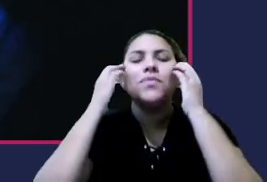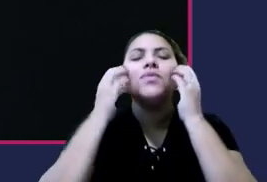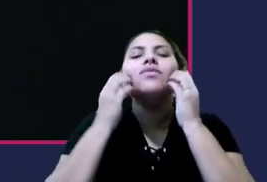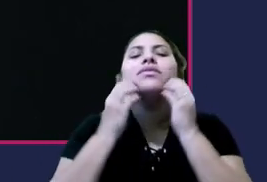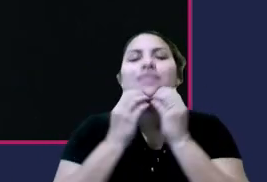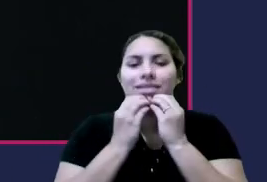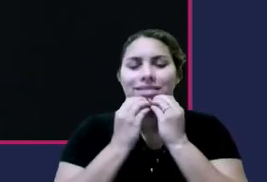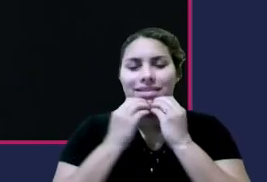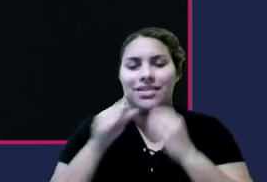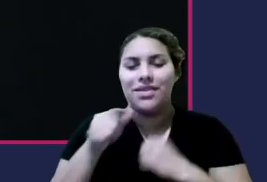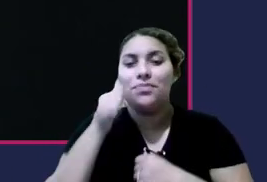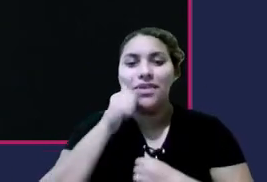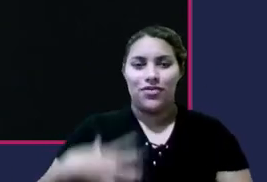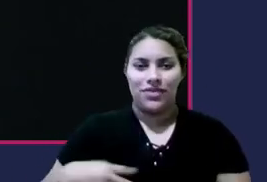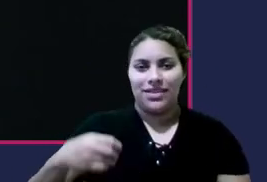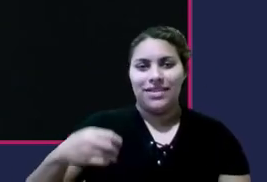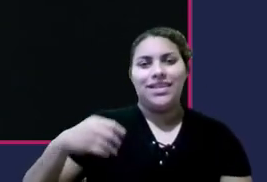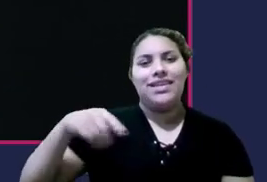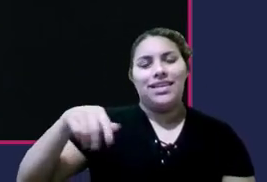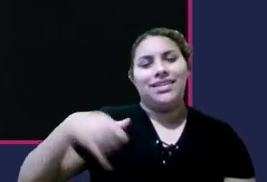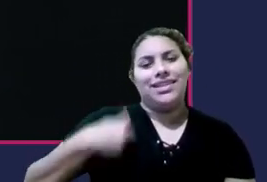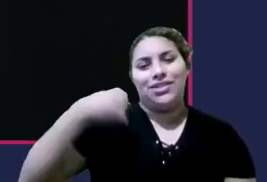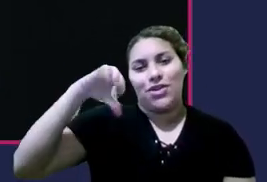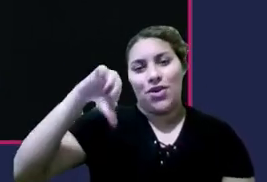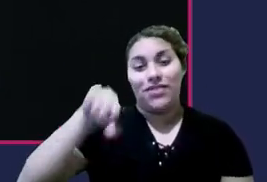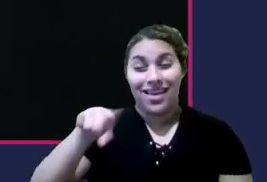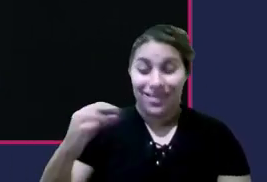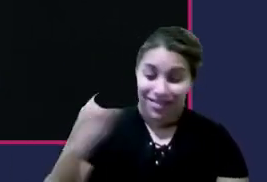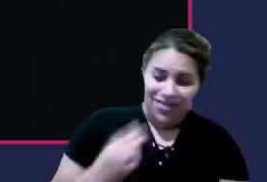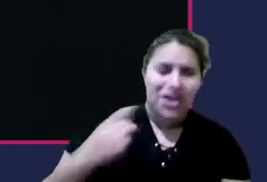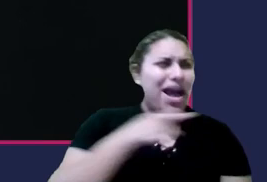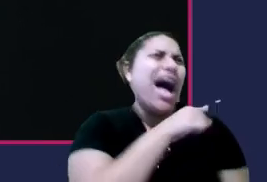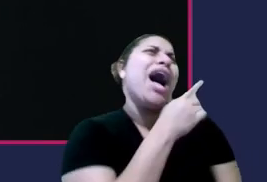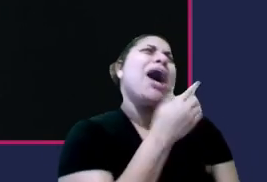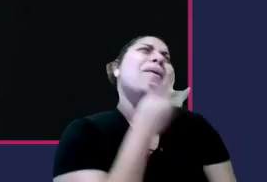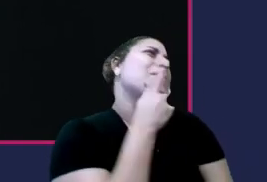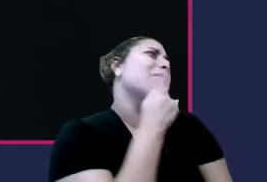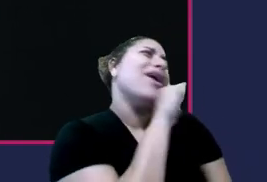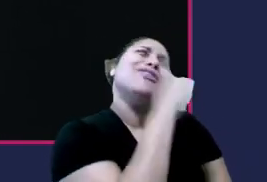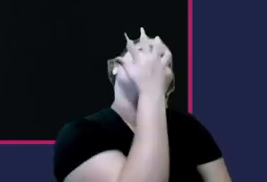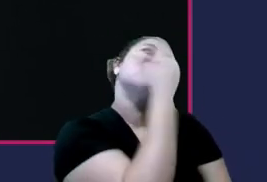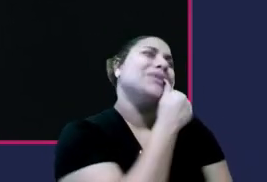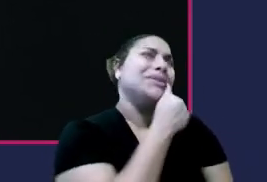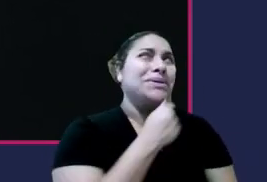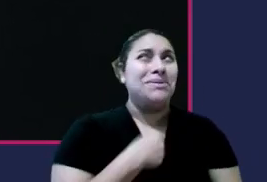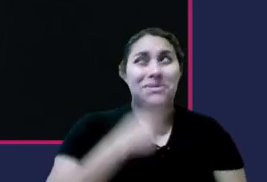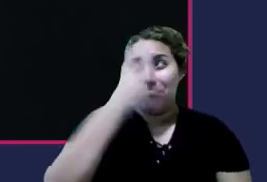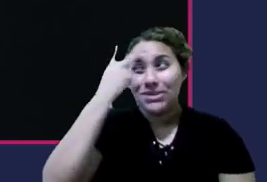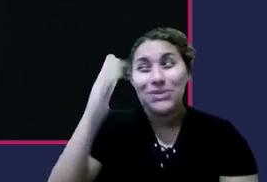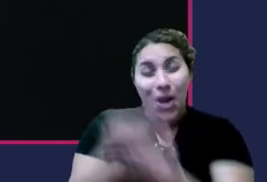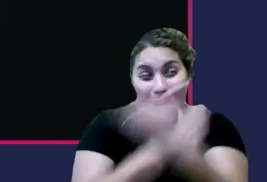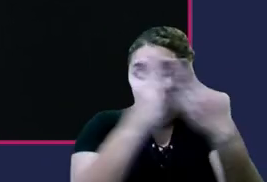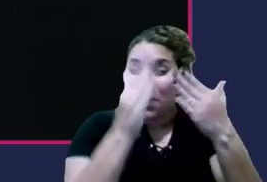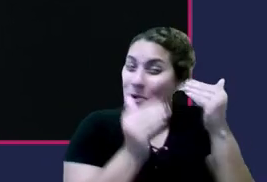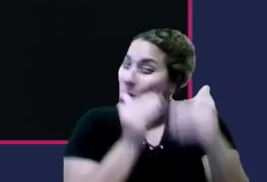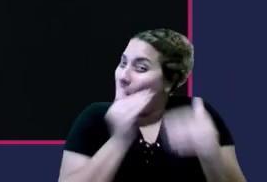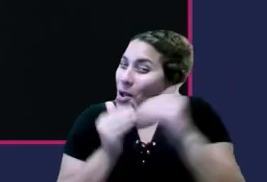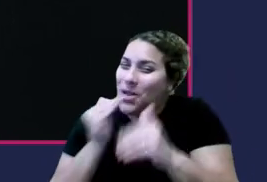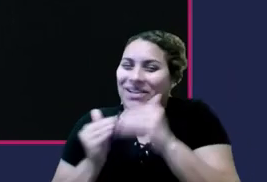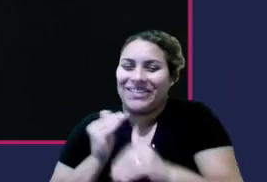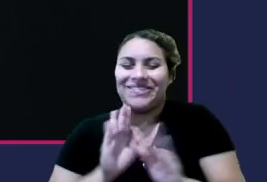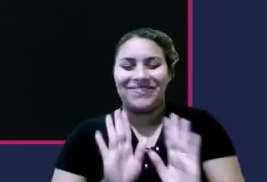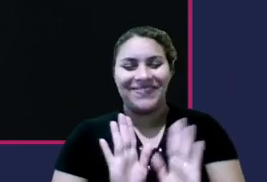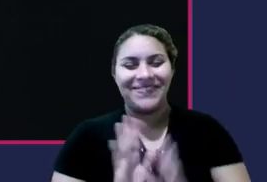beard. According to my 9-year-old daughter, I am good-looking, but this is by no means a